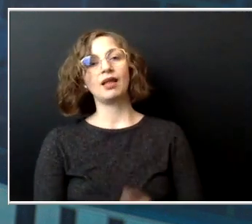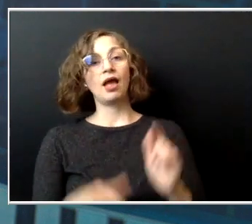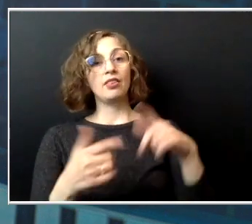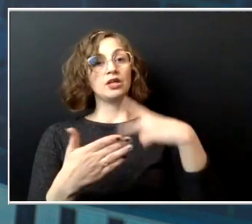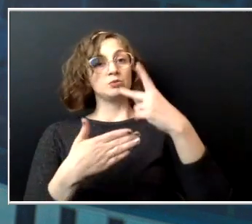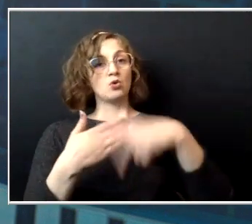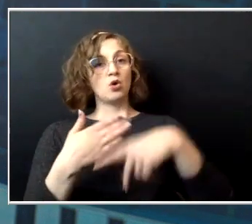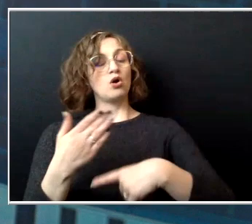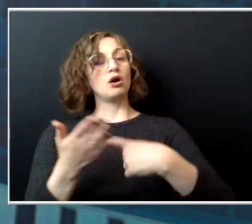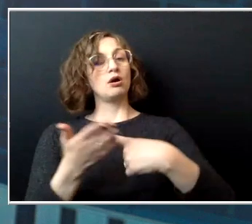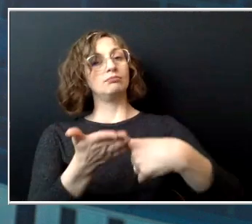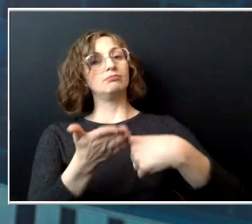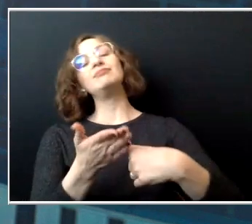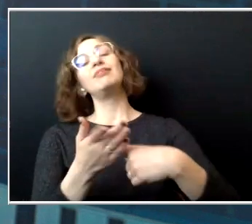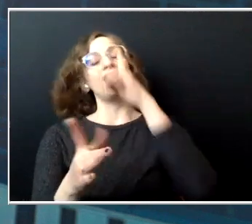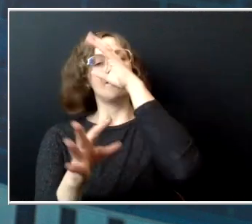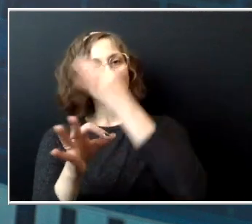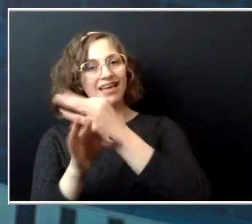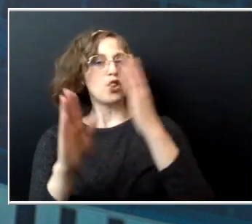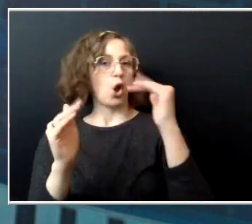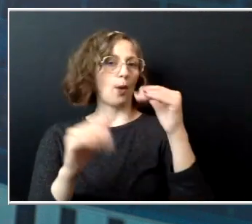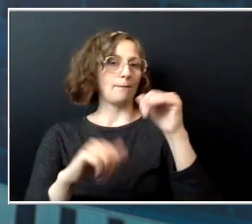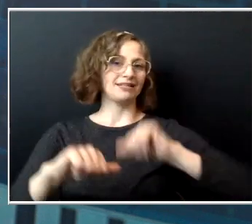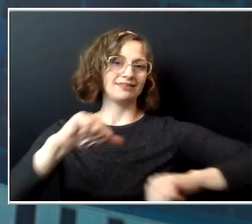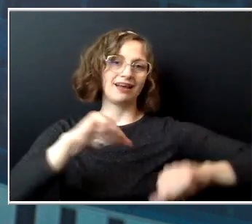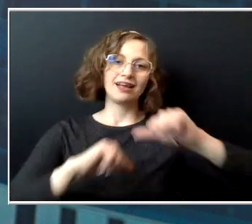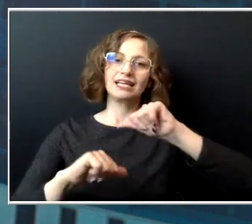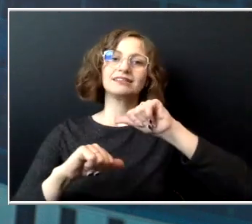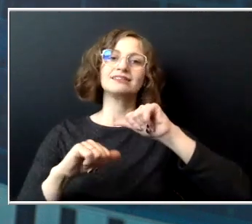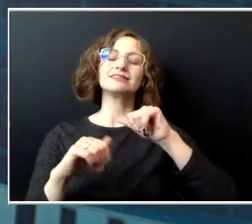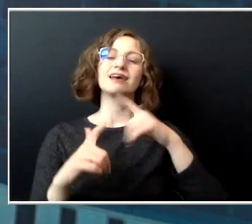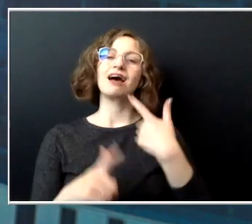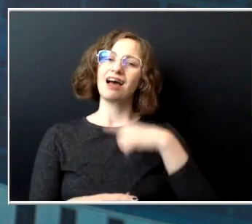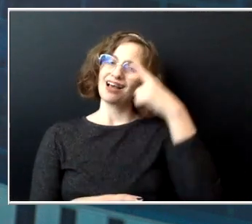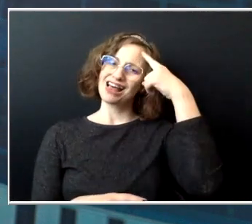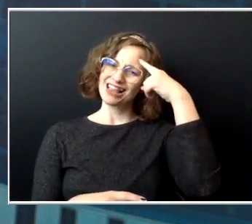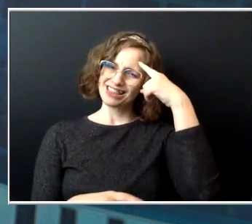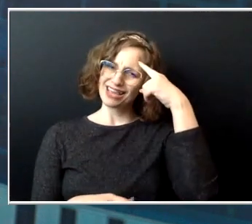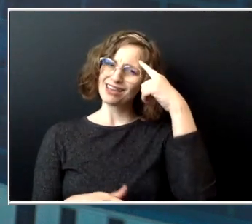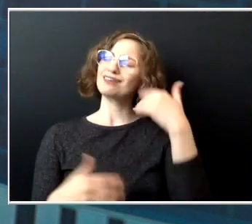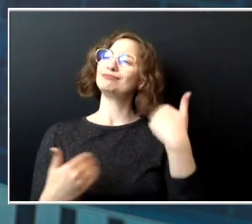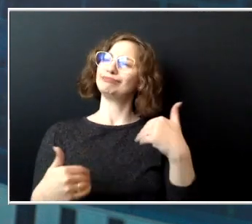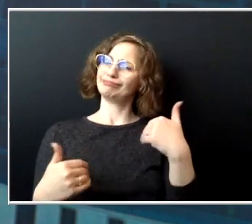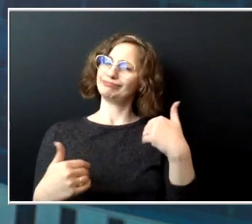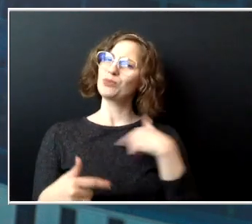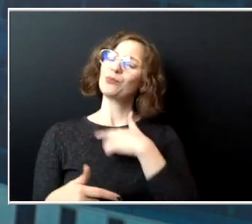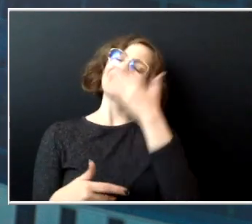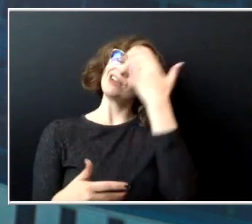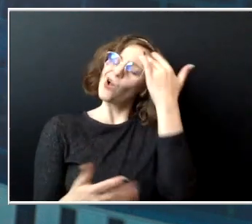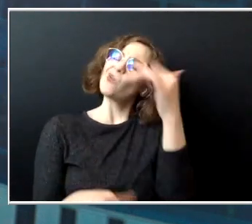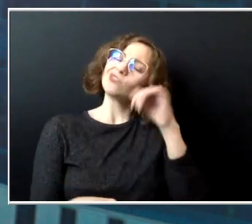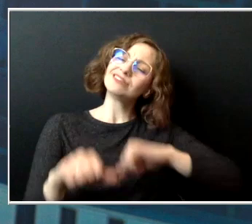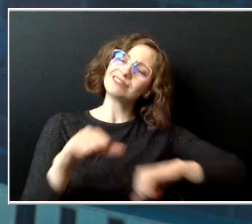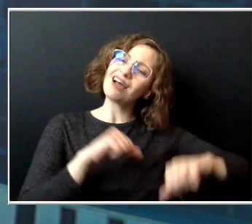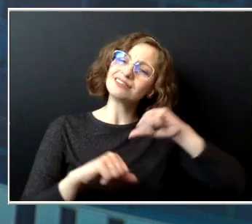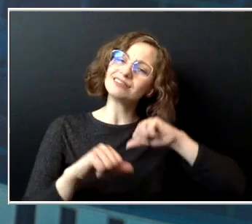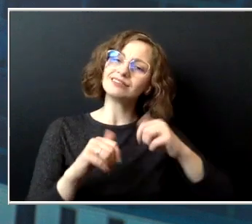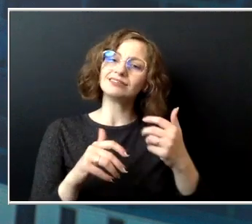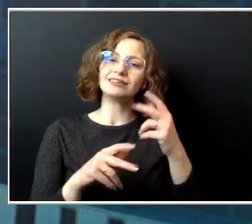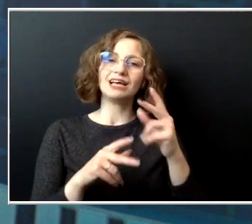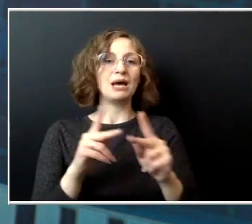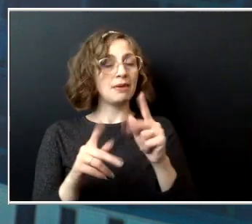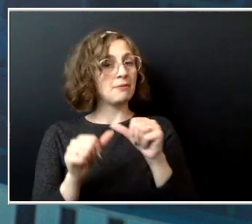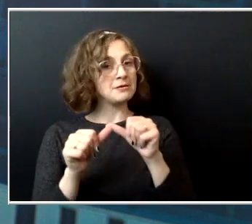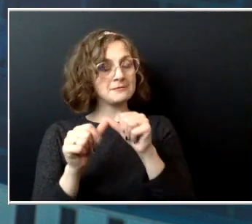about faith, hope, and science. I think this answers you. I think we kind of know the science. I think people have kept the faith. We